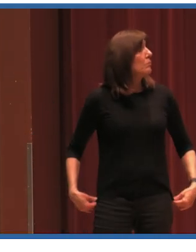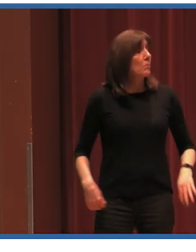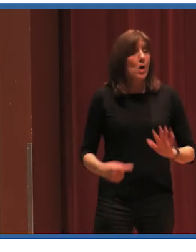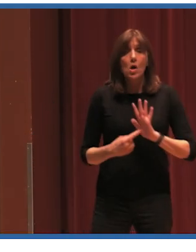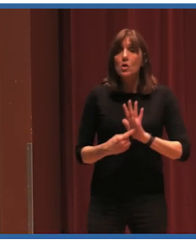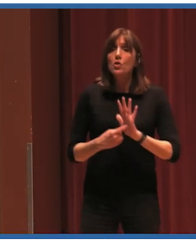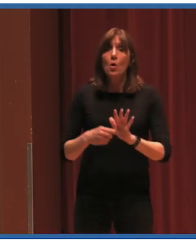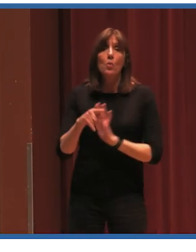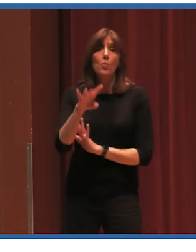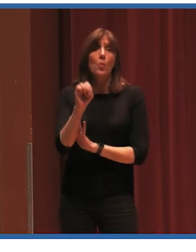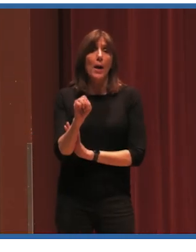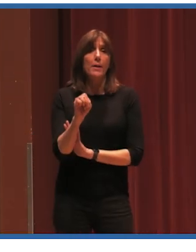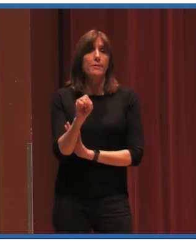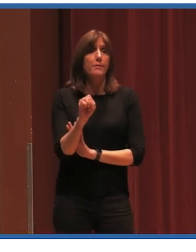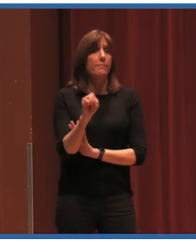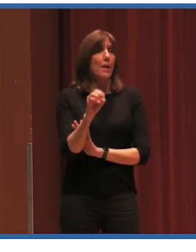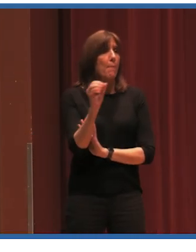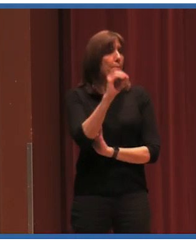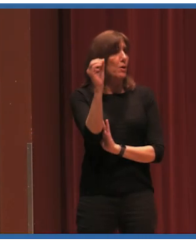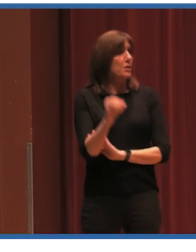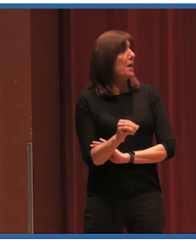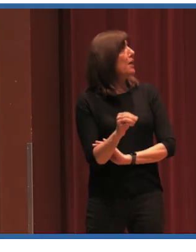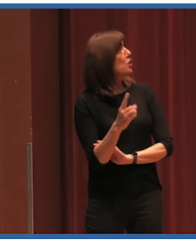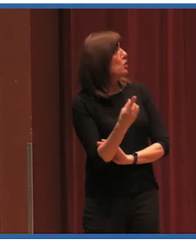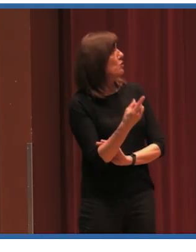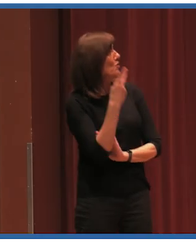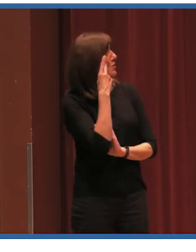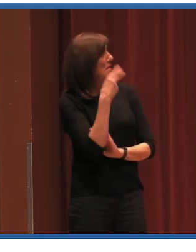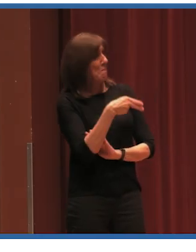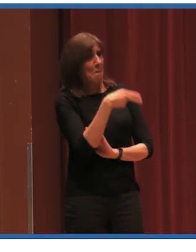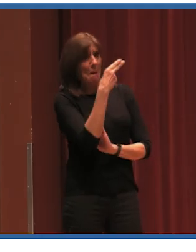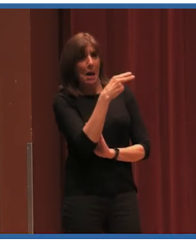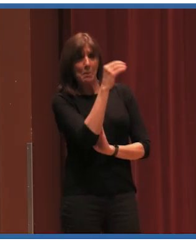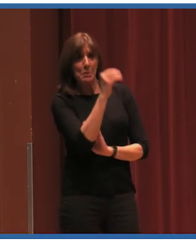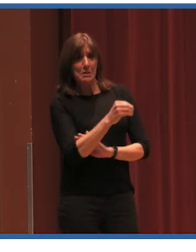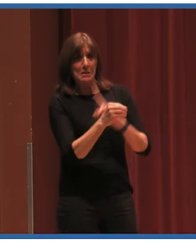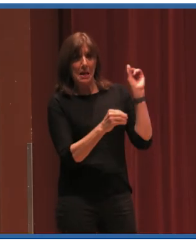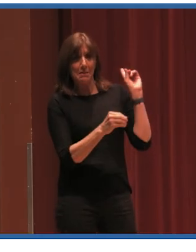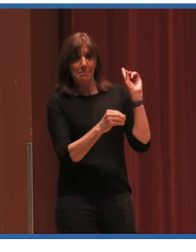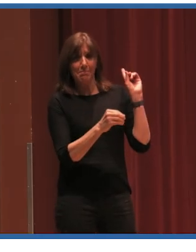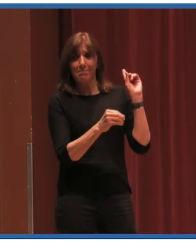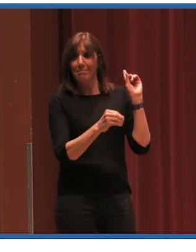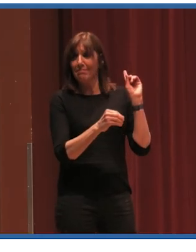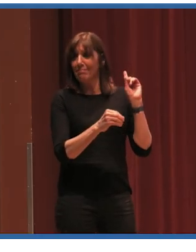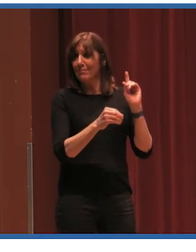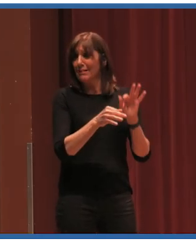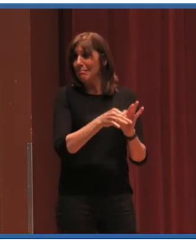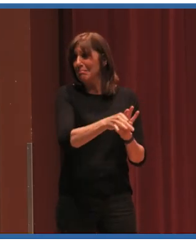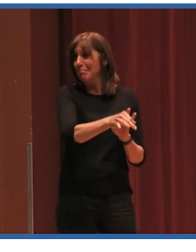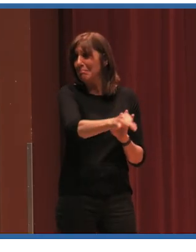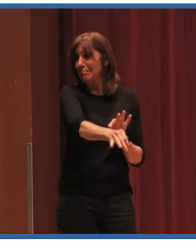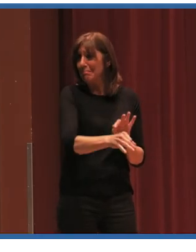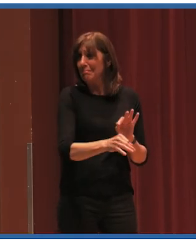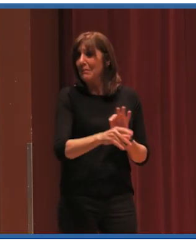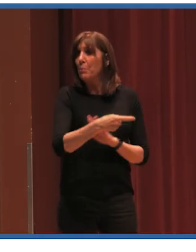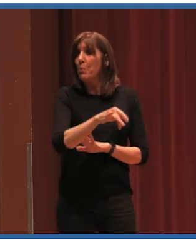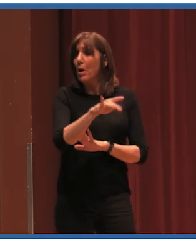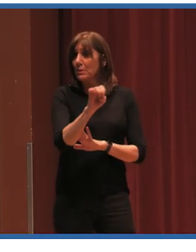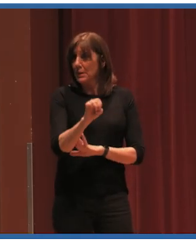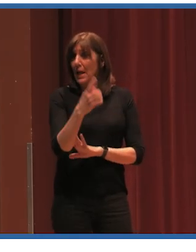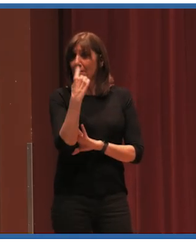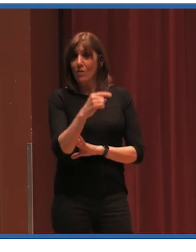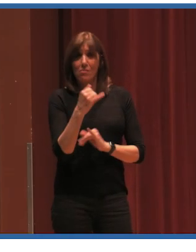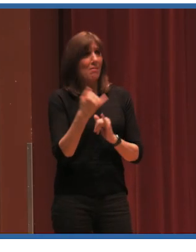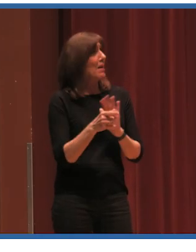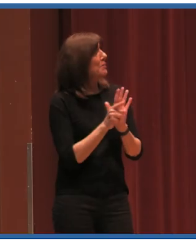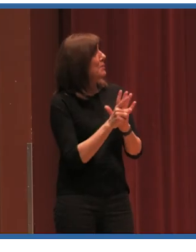percentages by race and ethnicity. We see, again, a little bit higher percent of late-stage cancers, prostate cancers among Black men, and you can see how